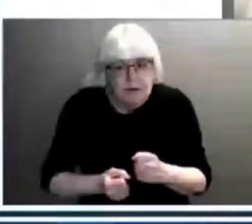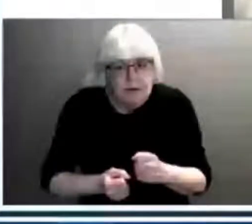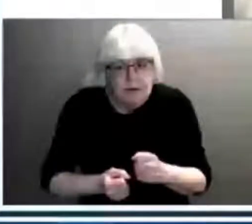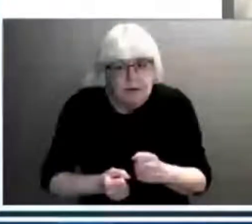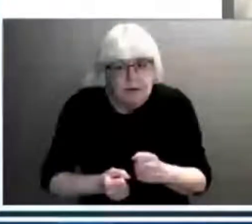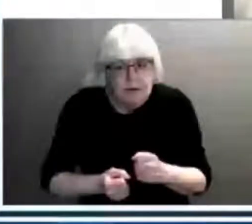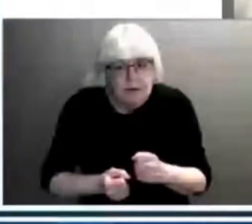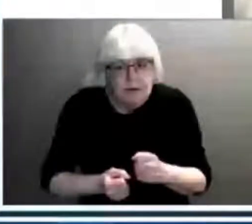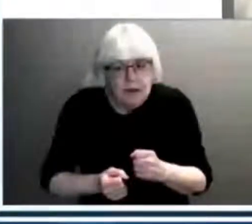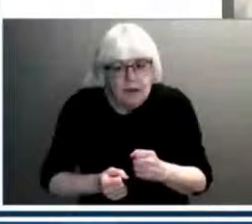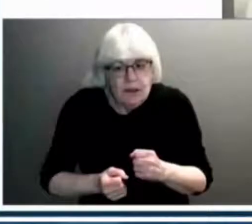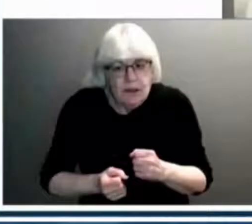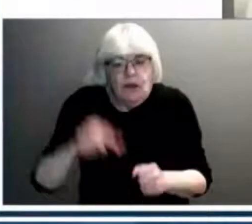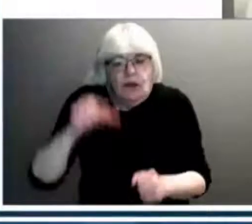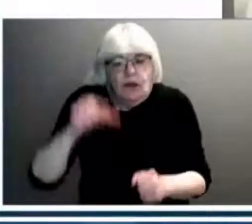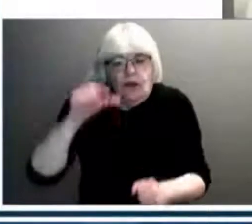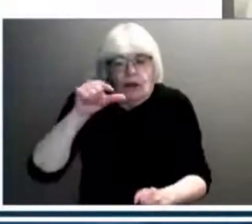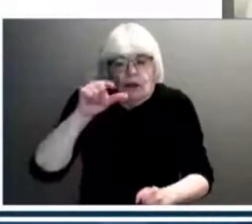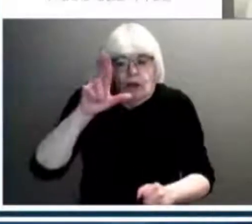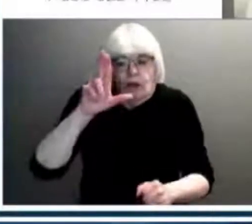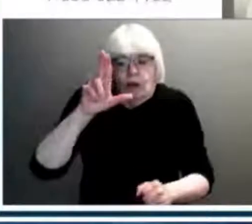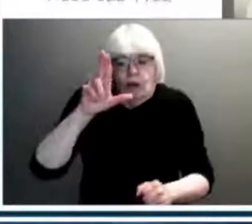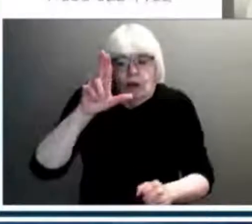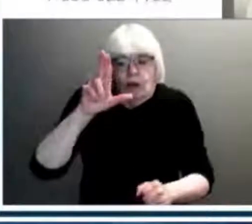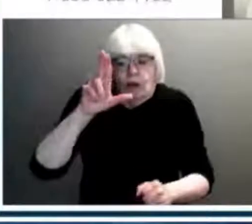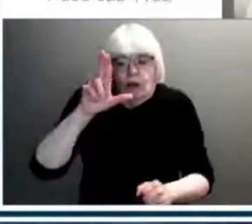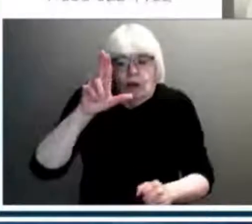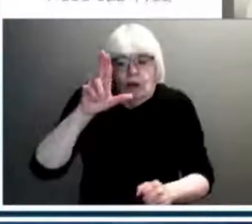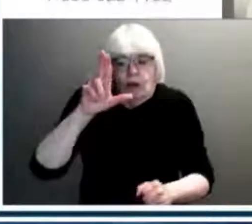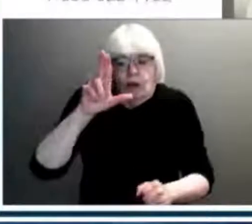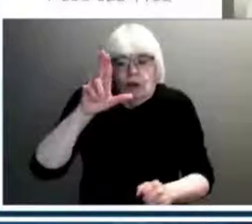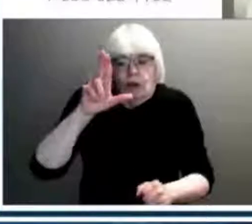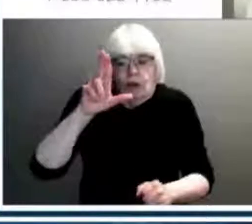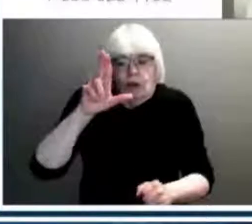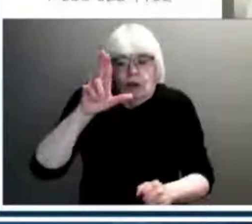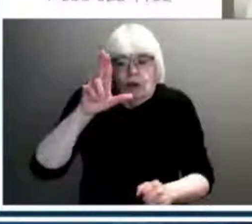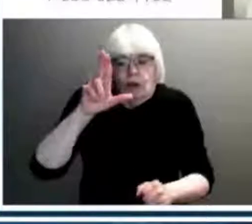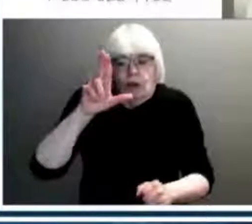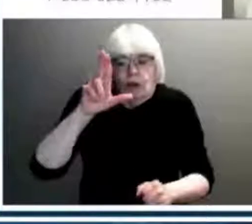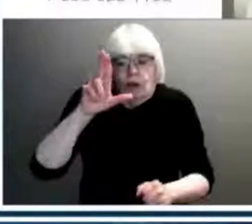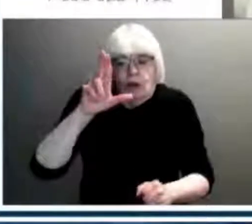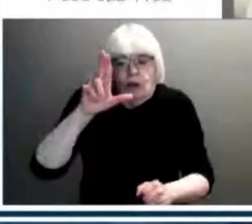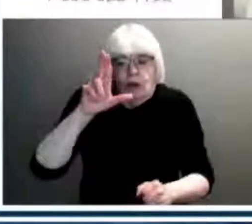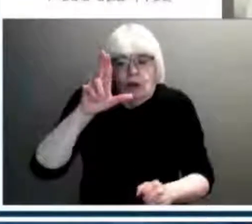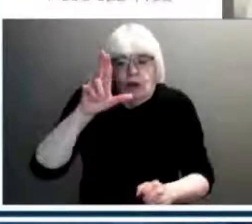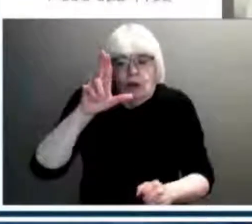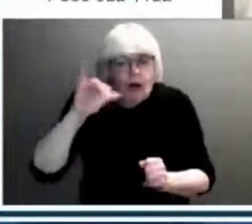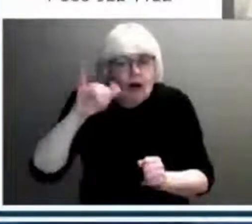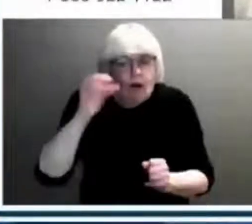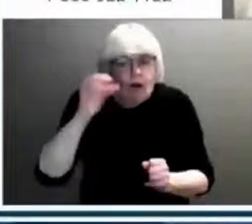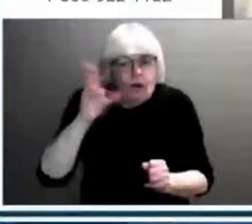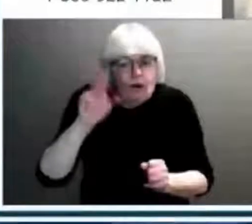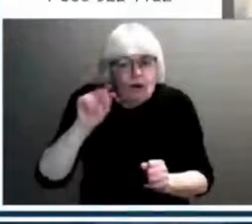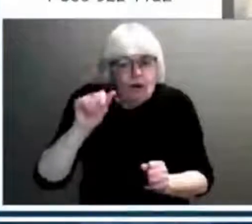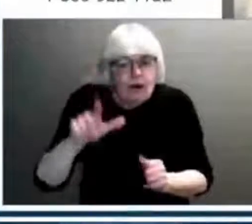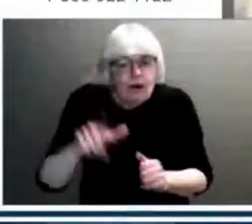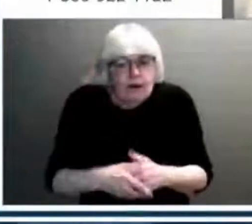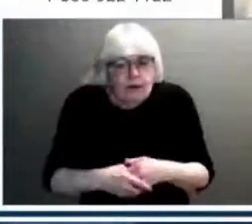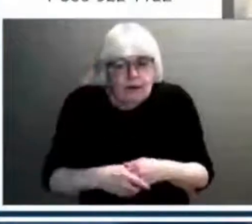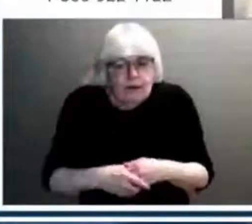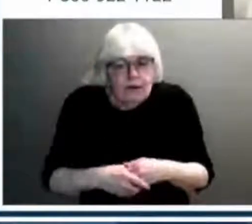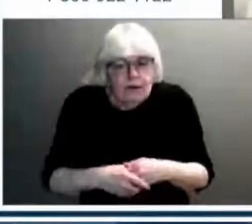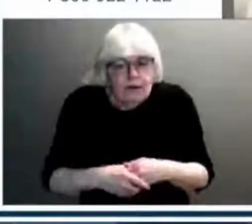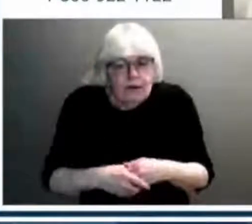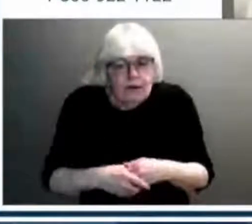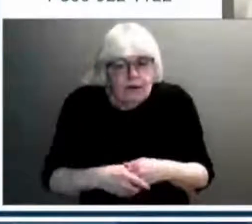That's all right. Thank you. Appreciate the time. Premier Houston, you said that rapid tests in schools would be